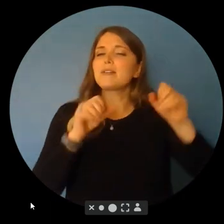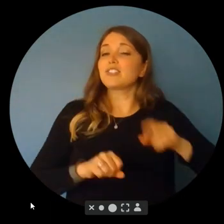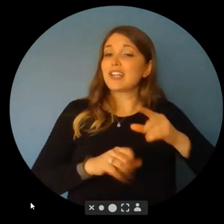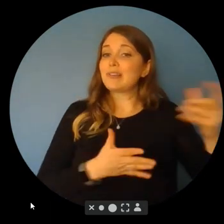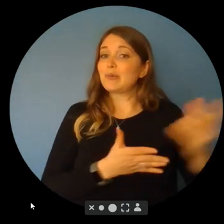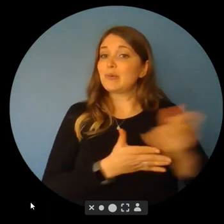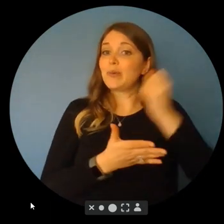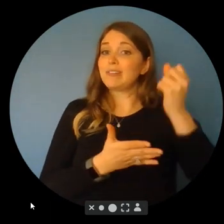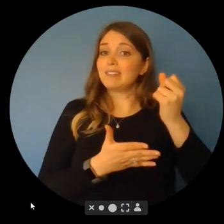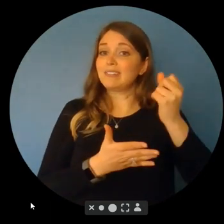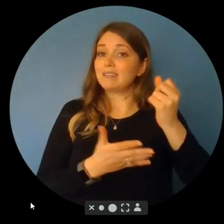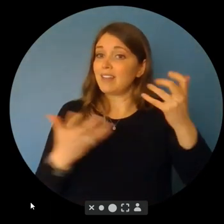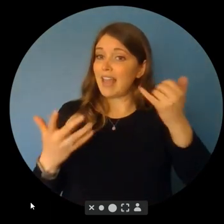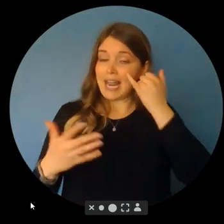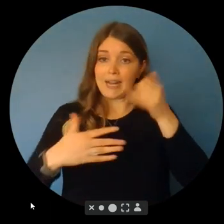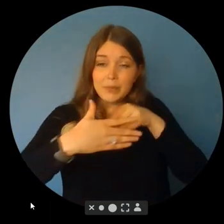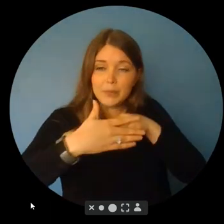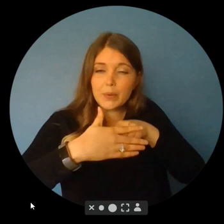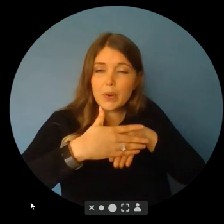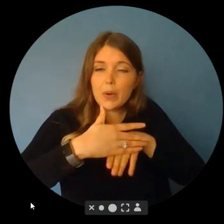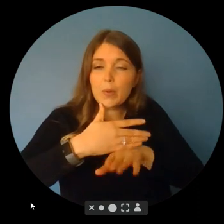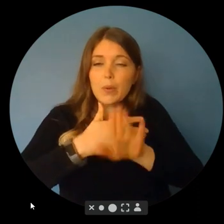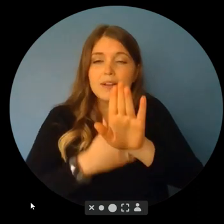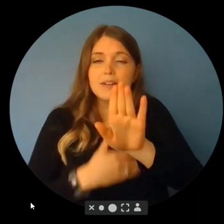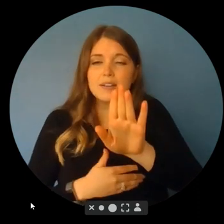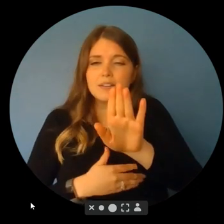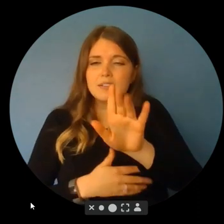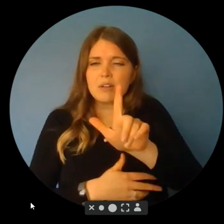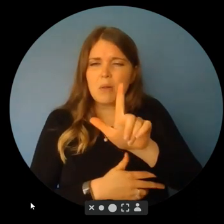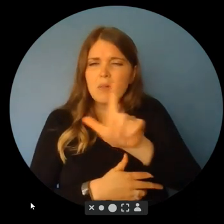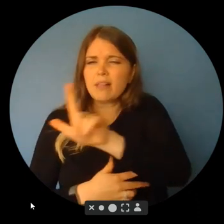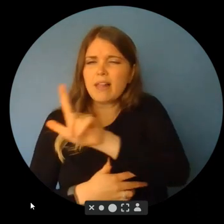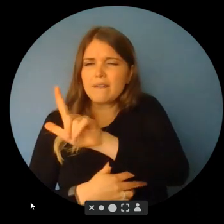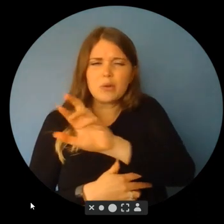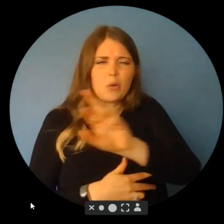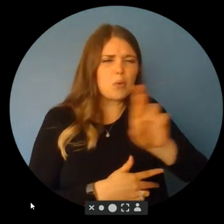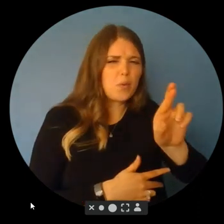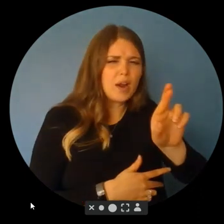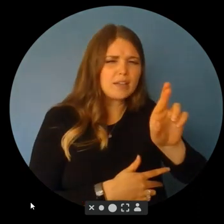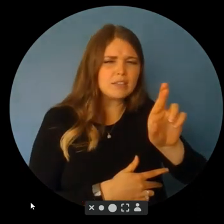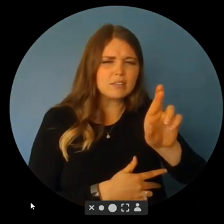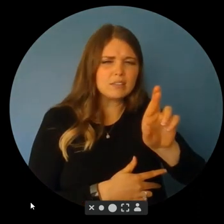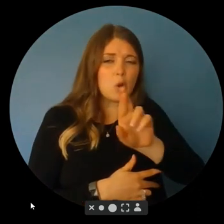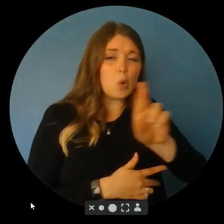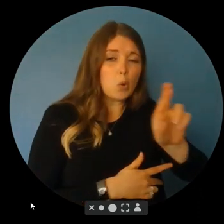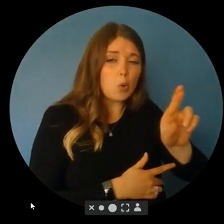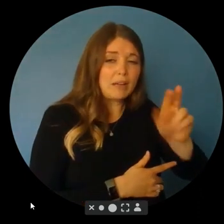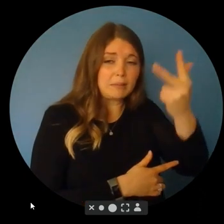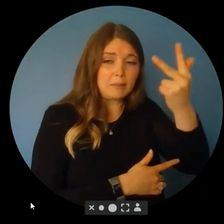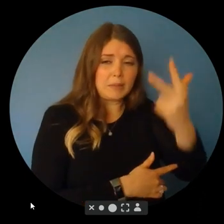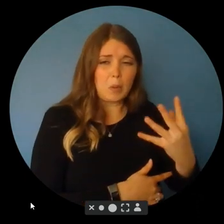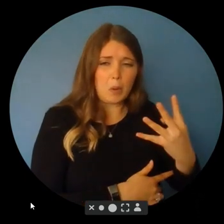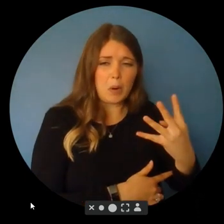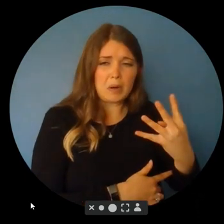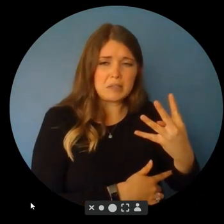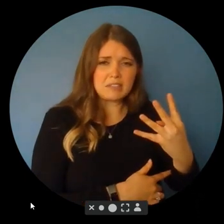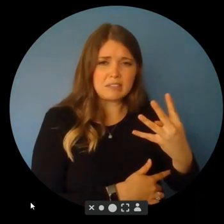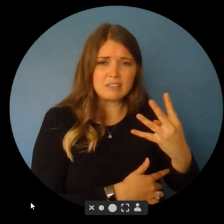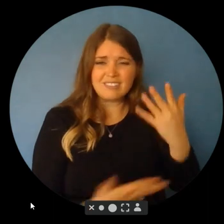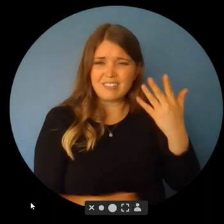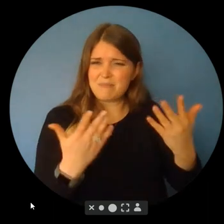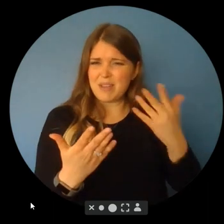go in, should you turn left or right? Or right and three quarters? Or maybe